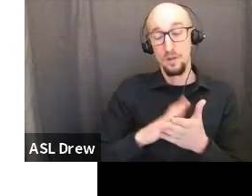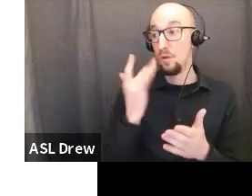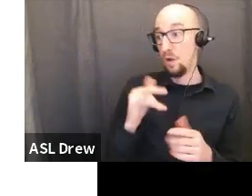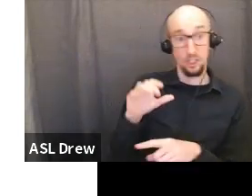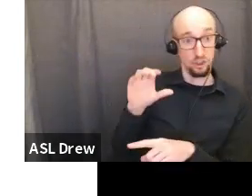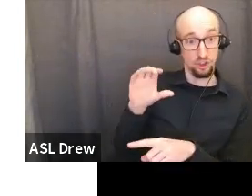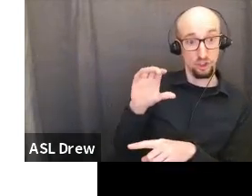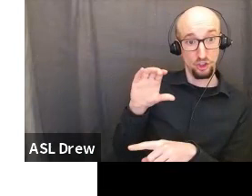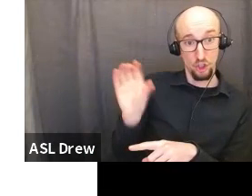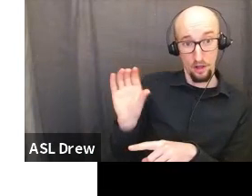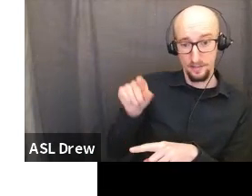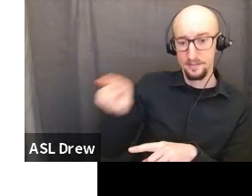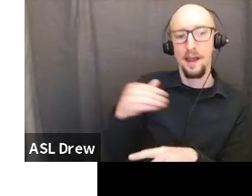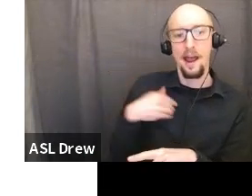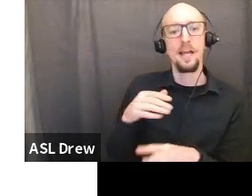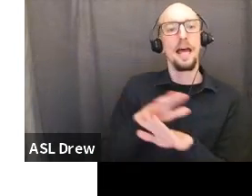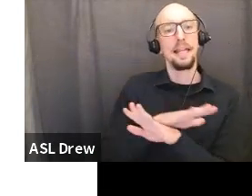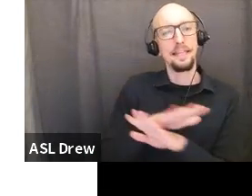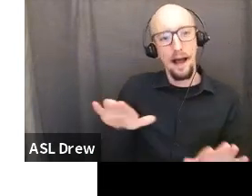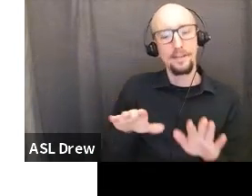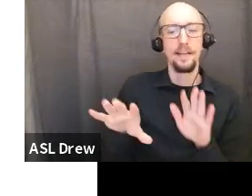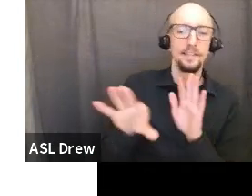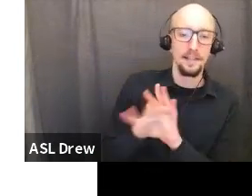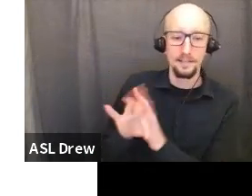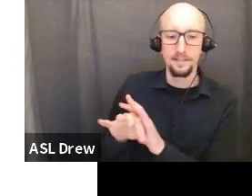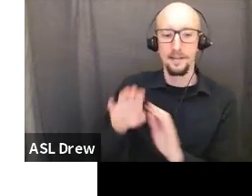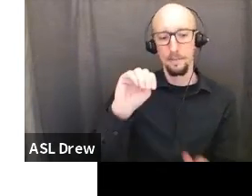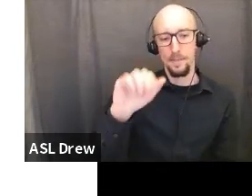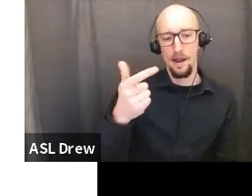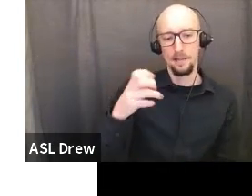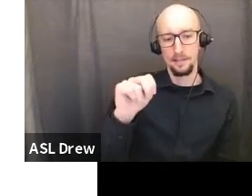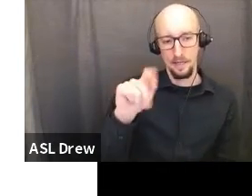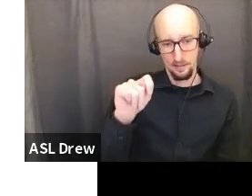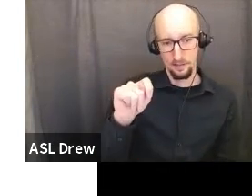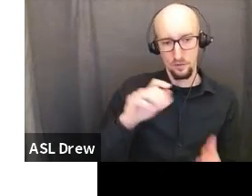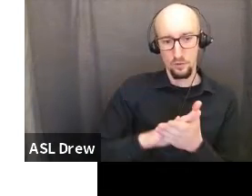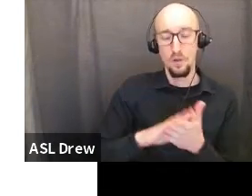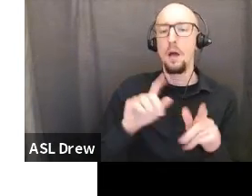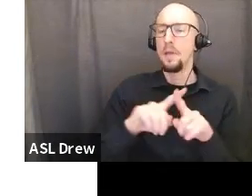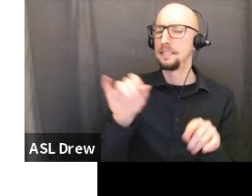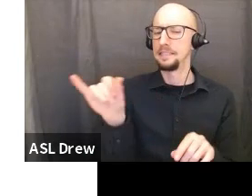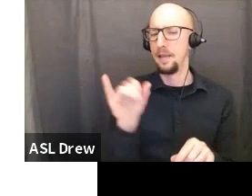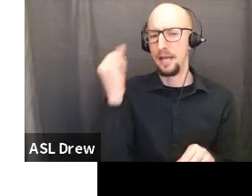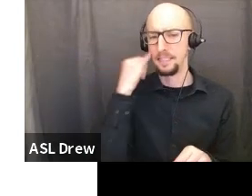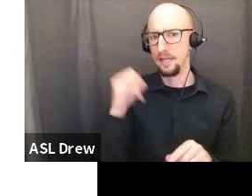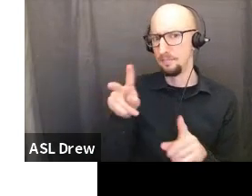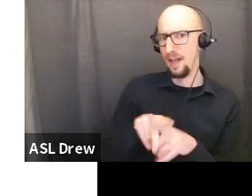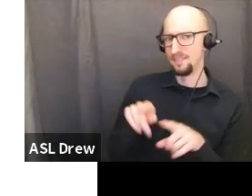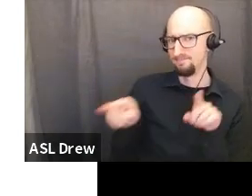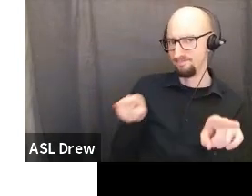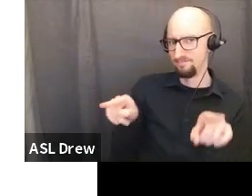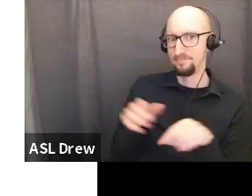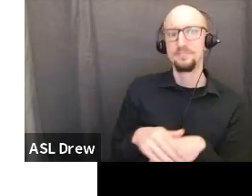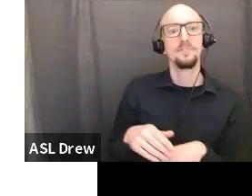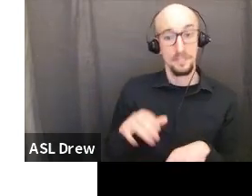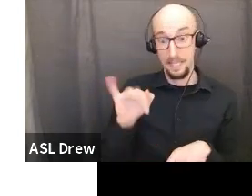non-selective magnet schools. But the same principle applies that there are